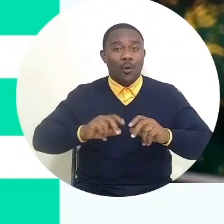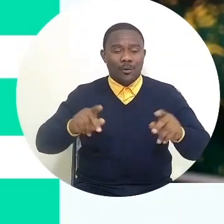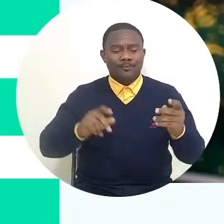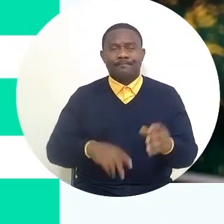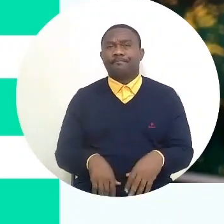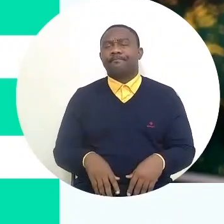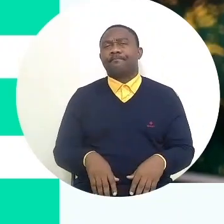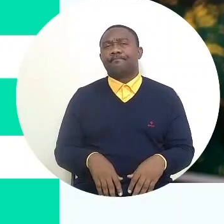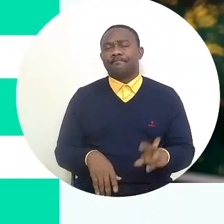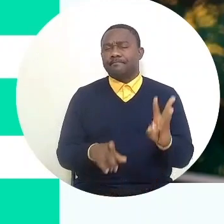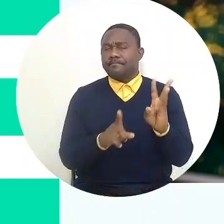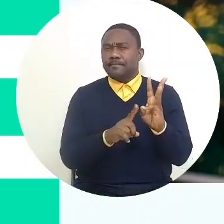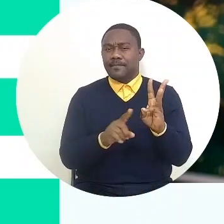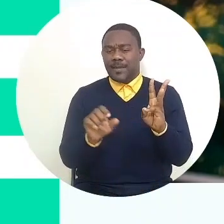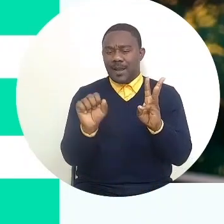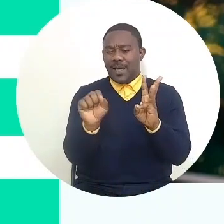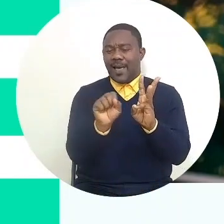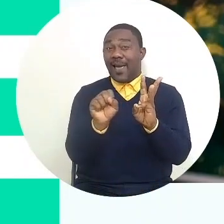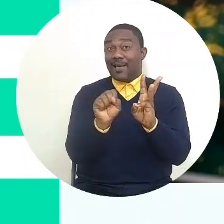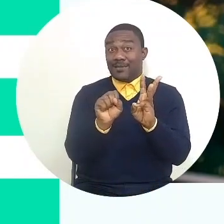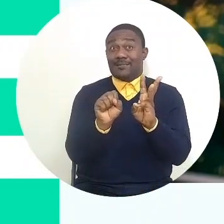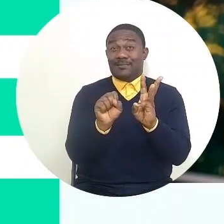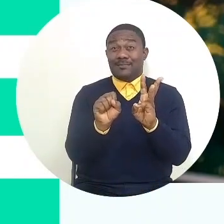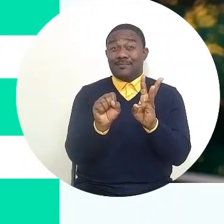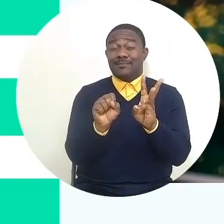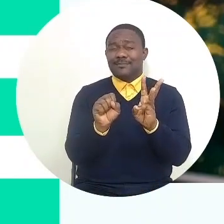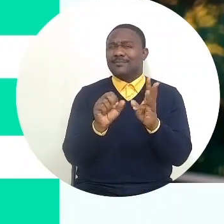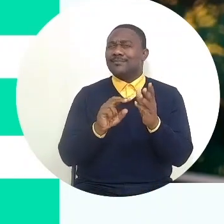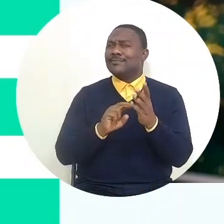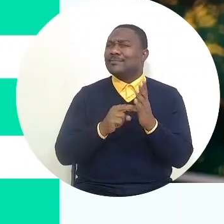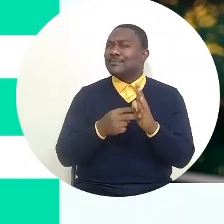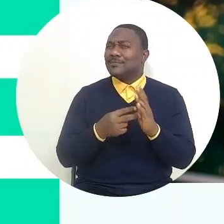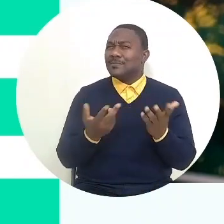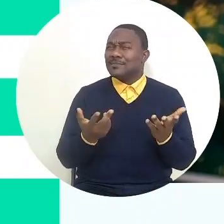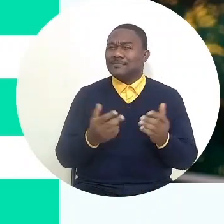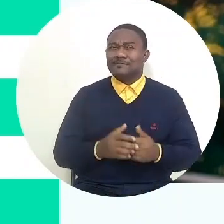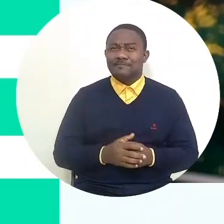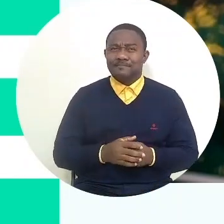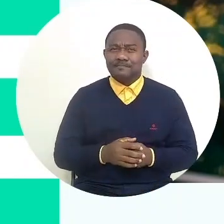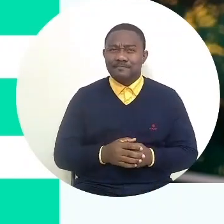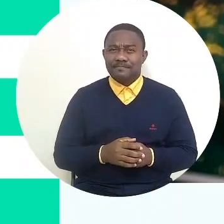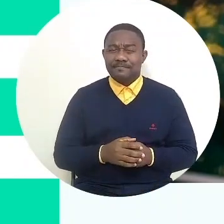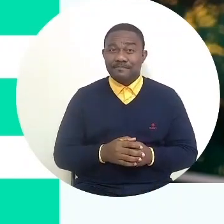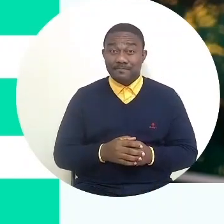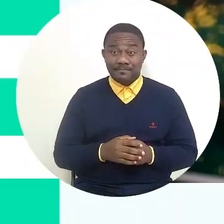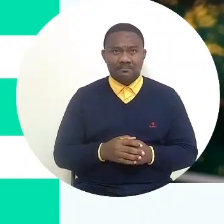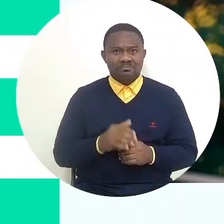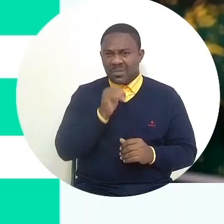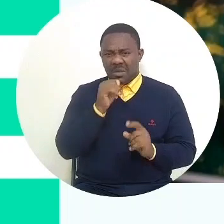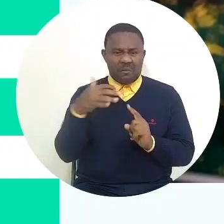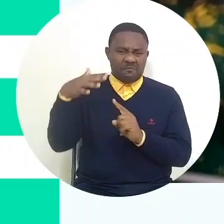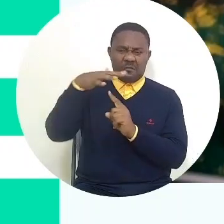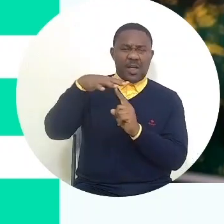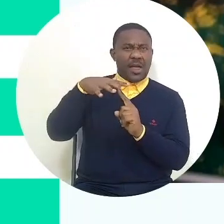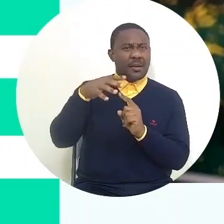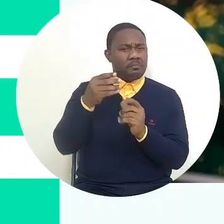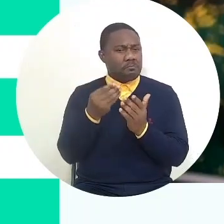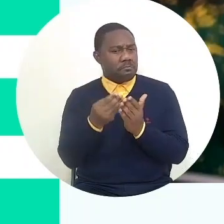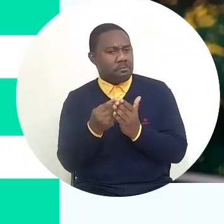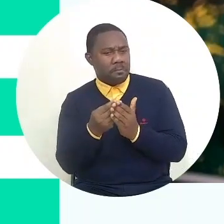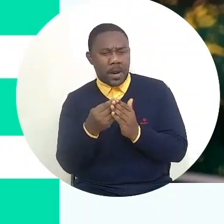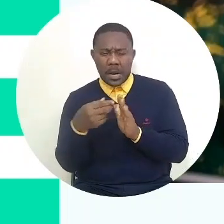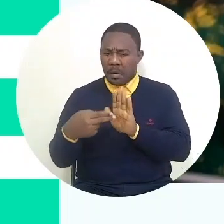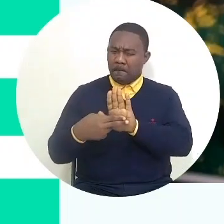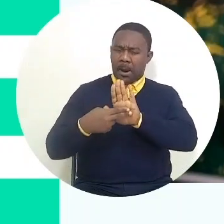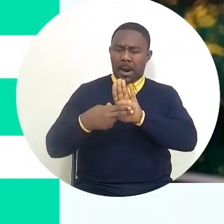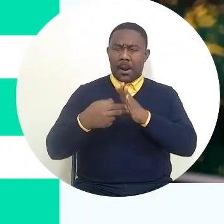The S is the most important thing about building your brand and discovering your purpose is service. Listen, it's not about having the fame, the name, the money, and all of that. Those are